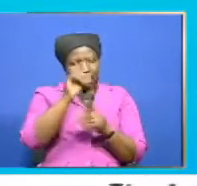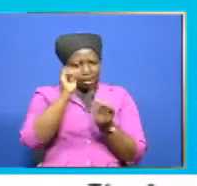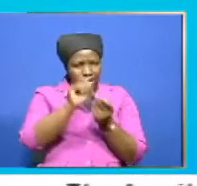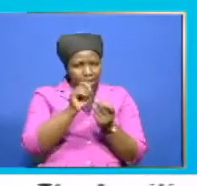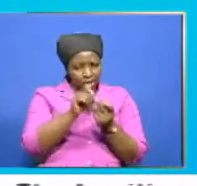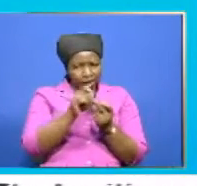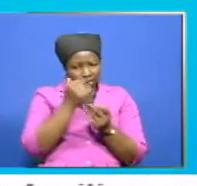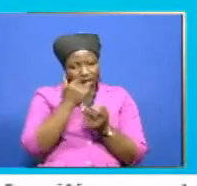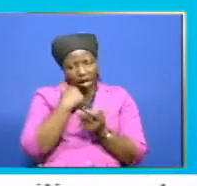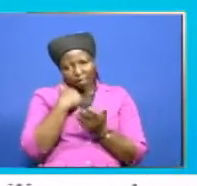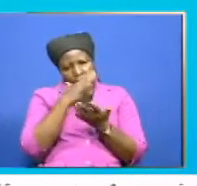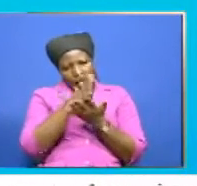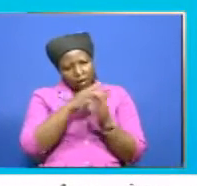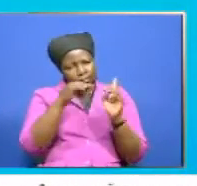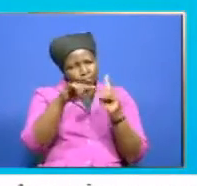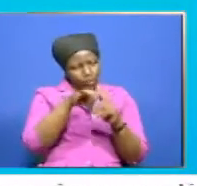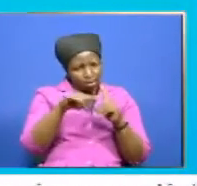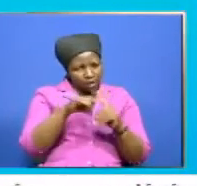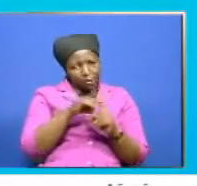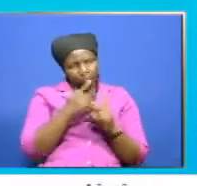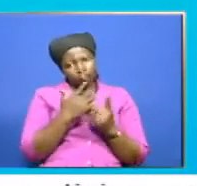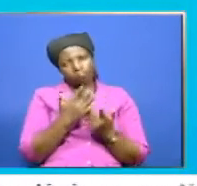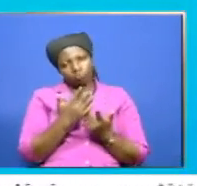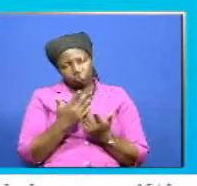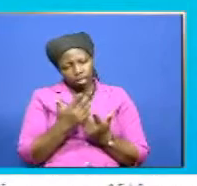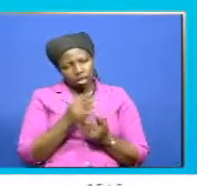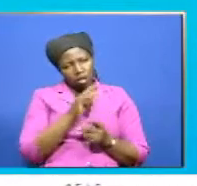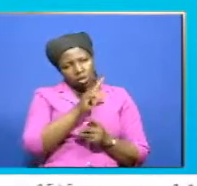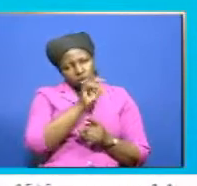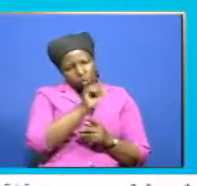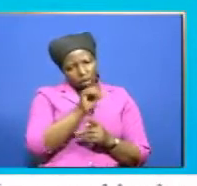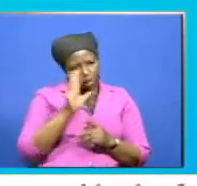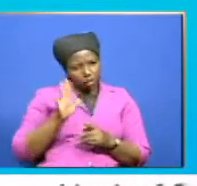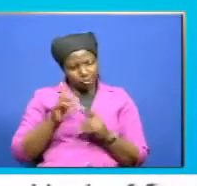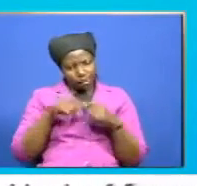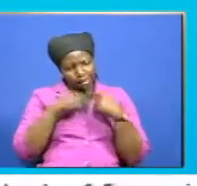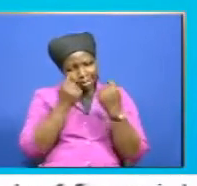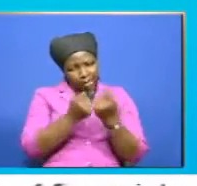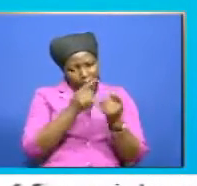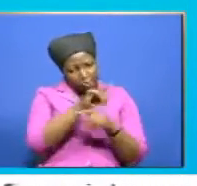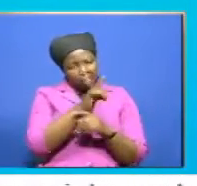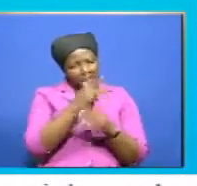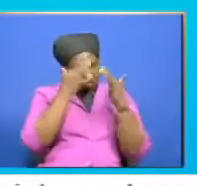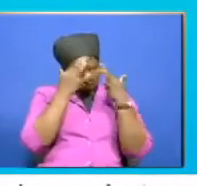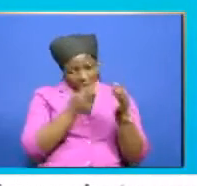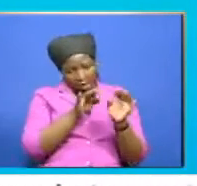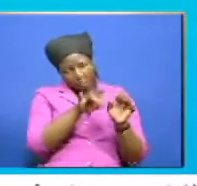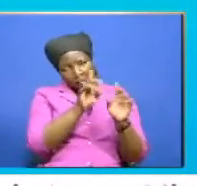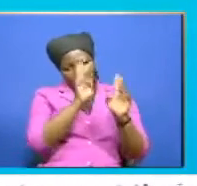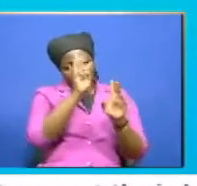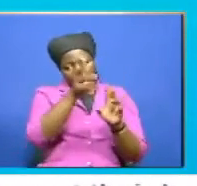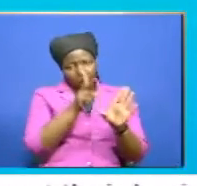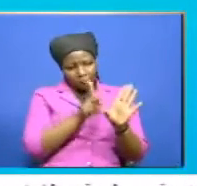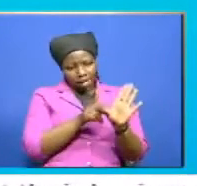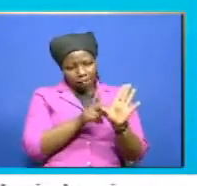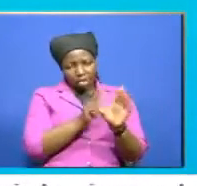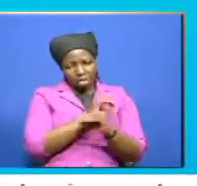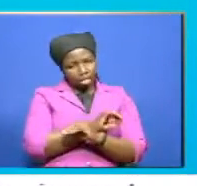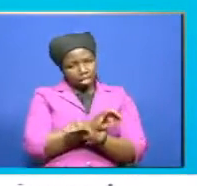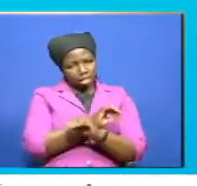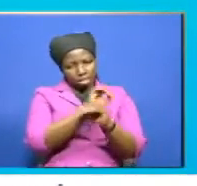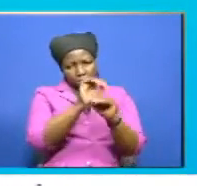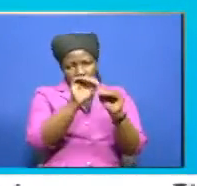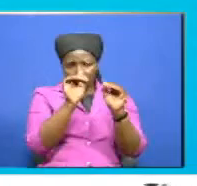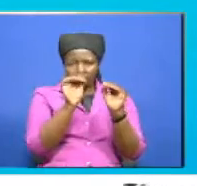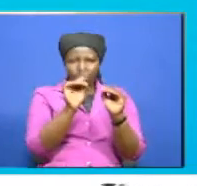the United States team, the women's team specifically, decided that they were not going to participate as a cautionary measure.